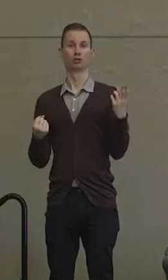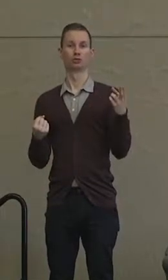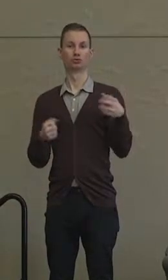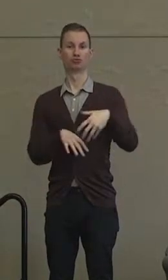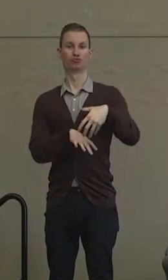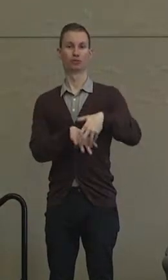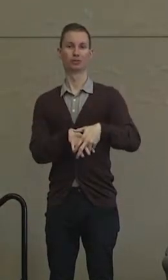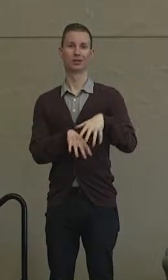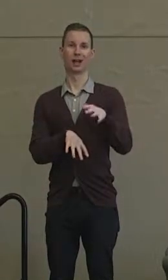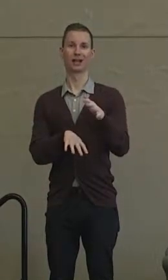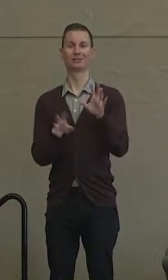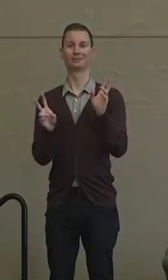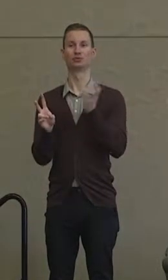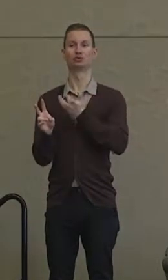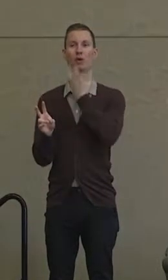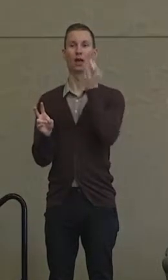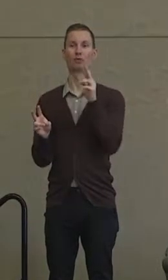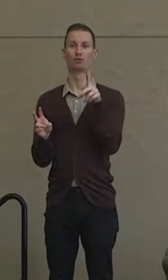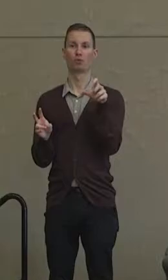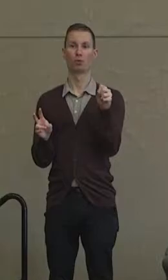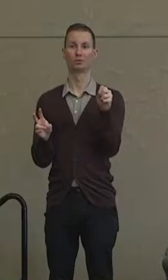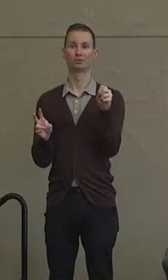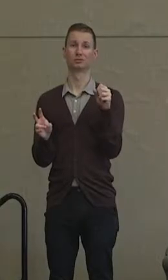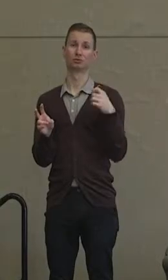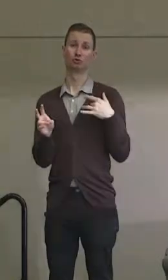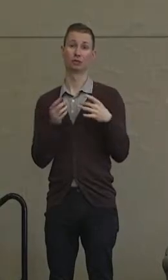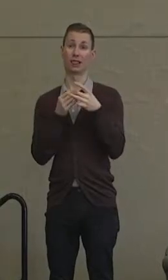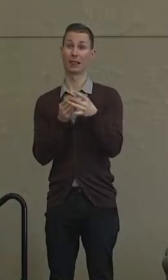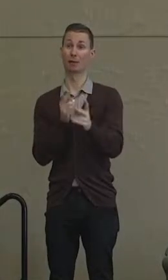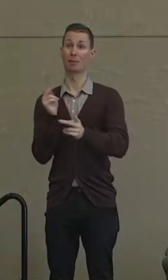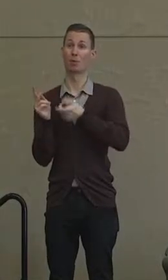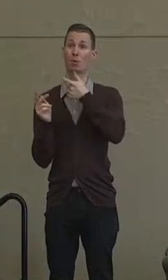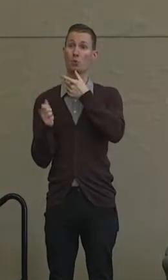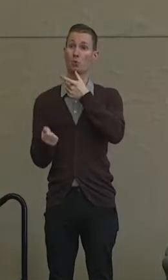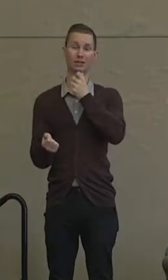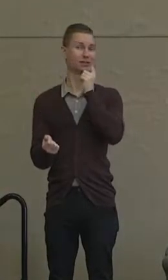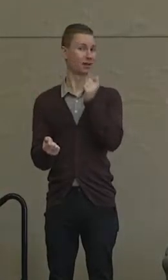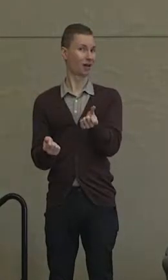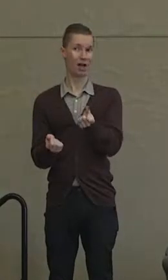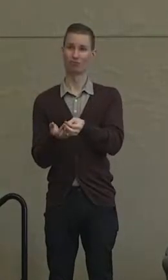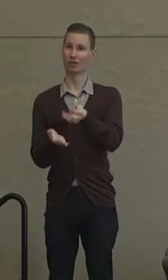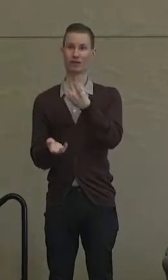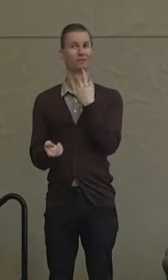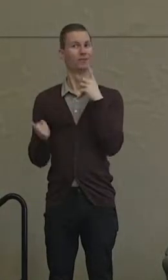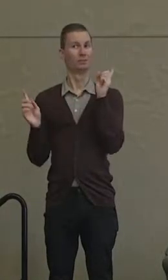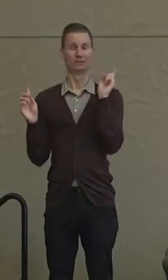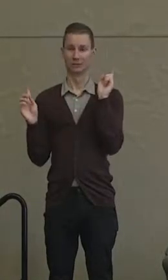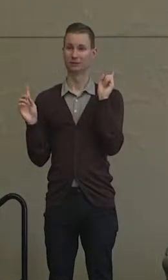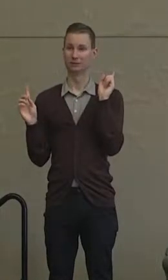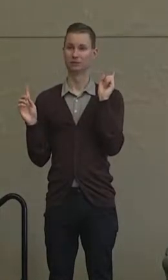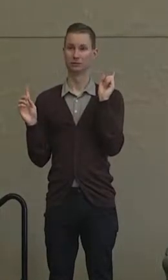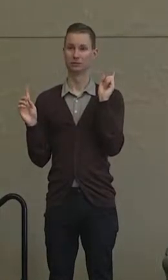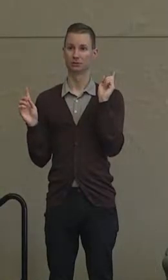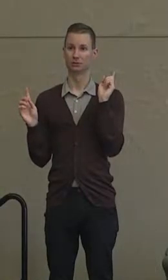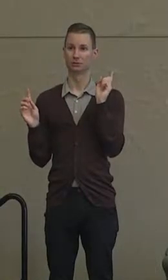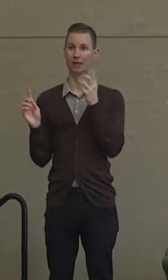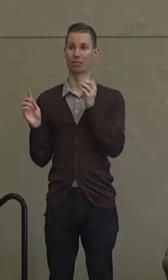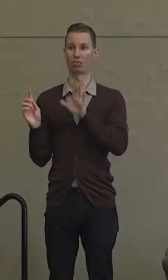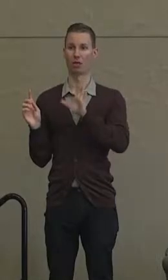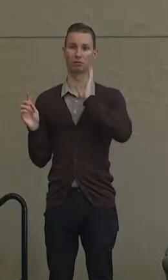in a kind of grassroots, often led by people who are not rich and famous set of